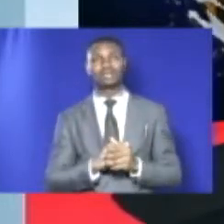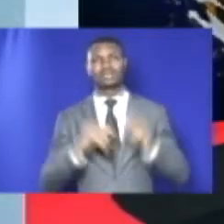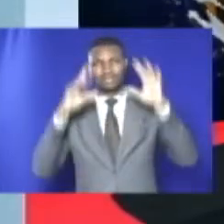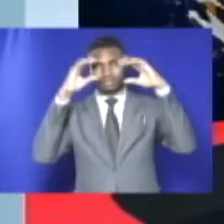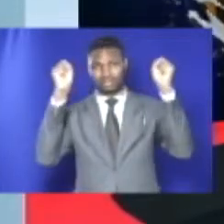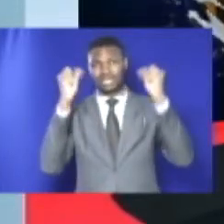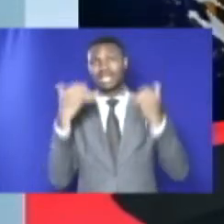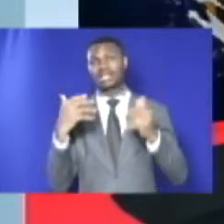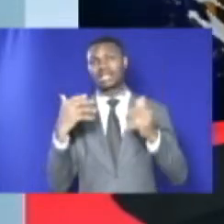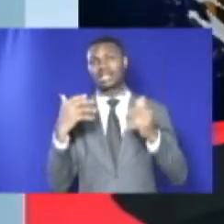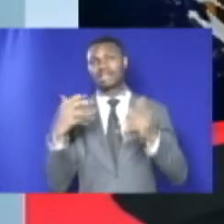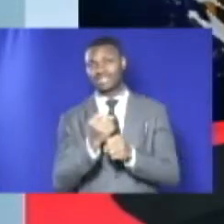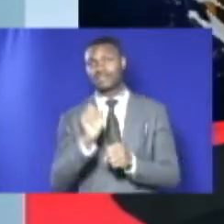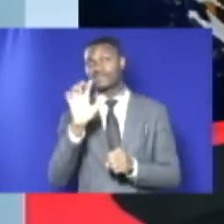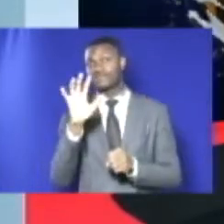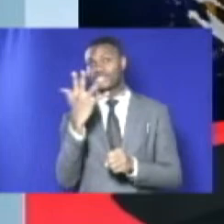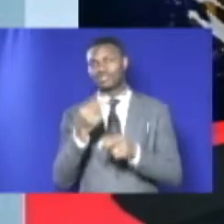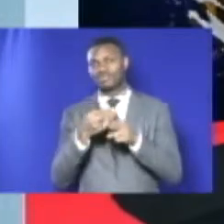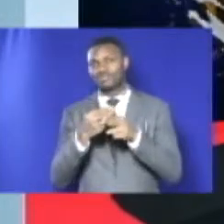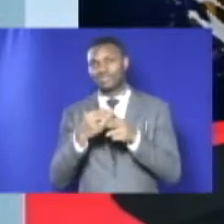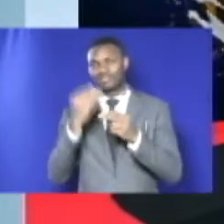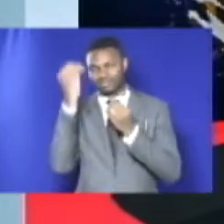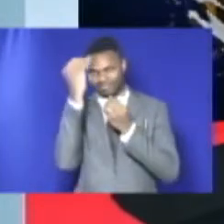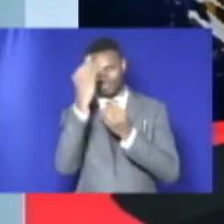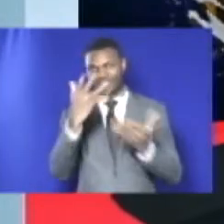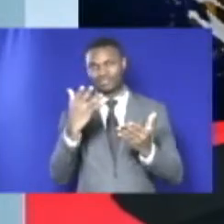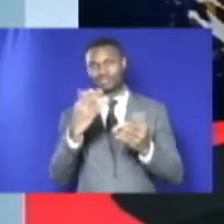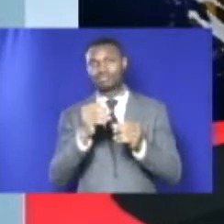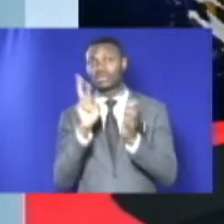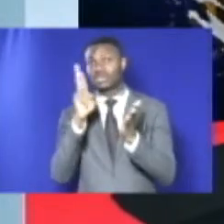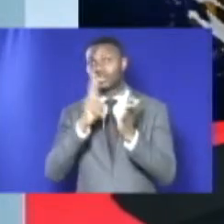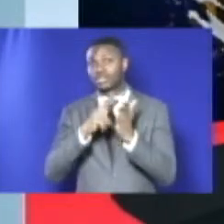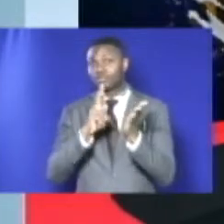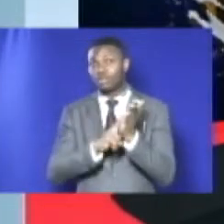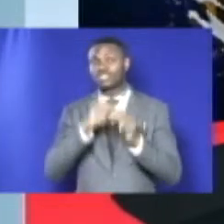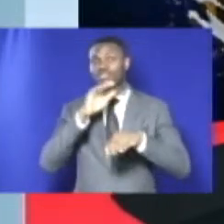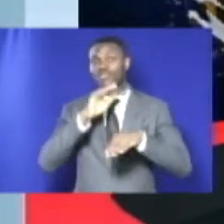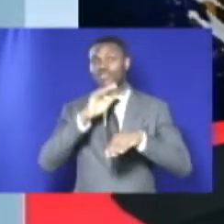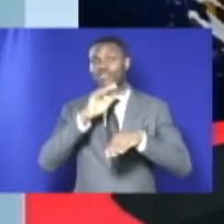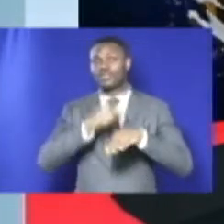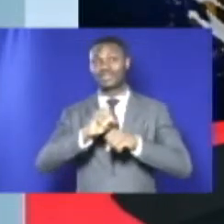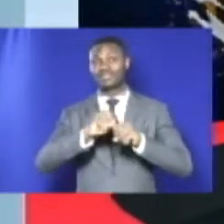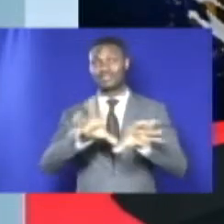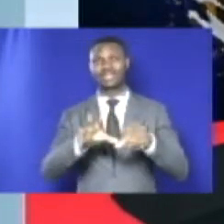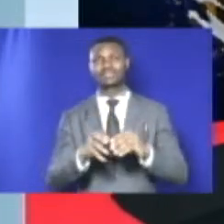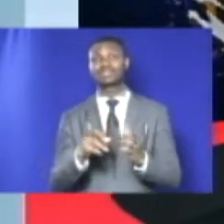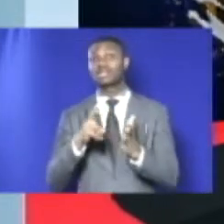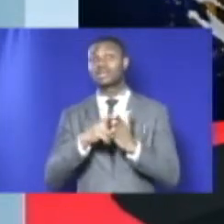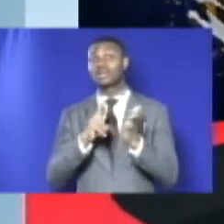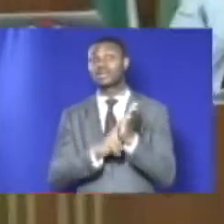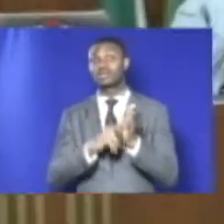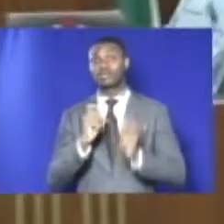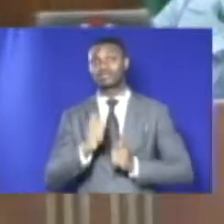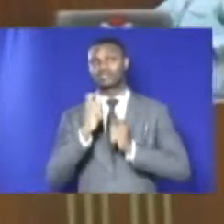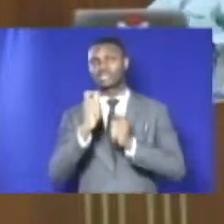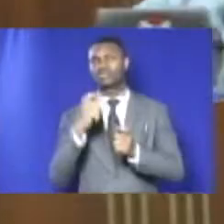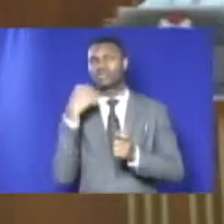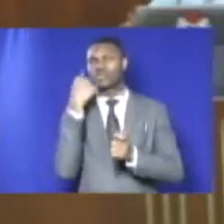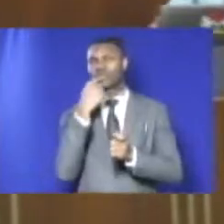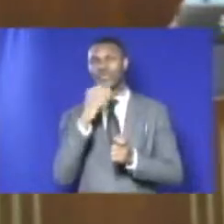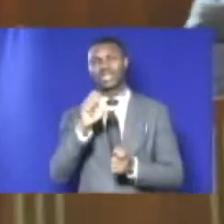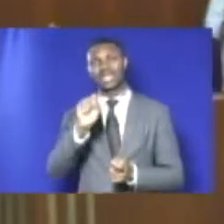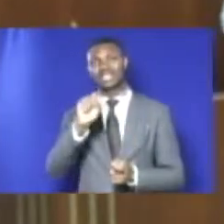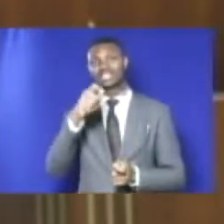interim report on Nigeria's national response to the coronavirus pandemic. The report was submitted by the Presidential